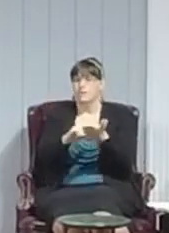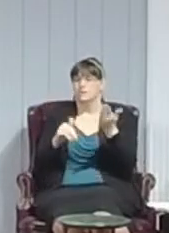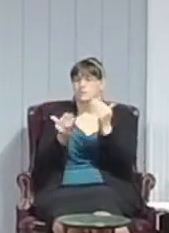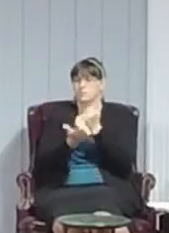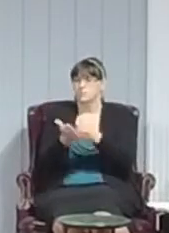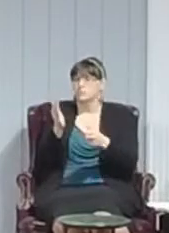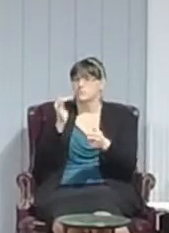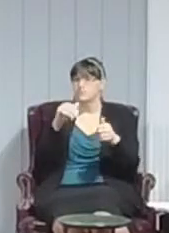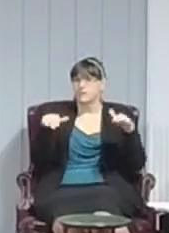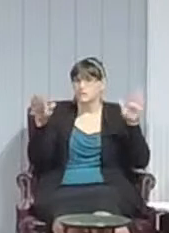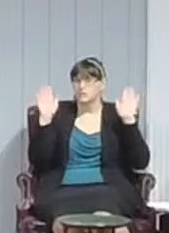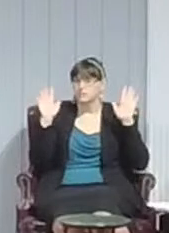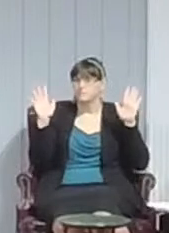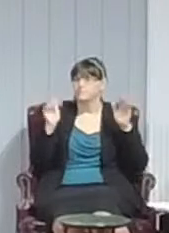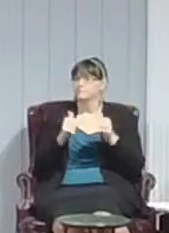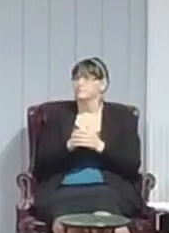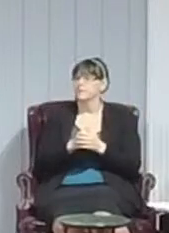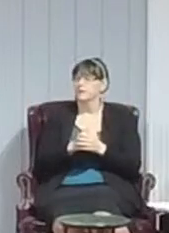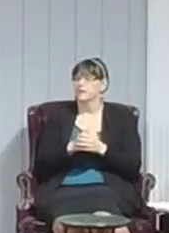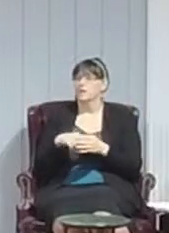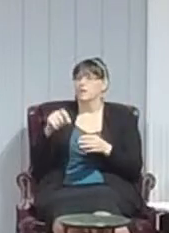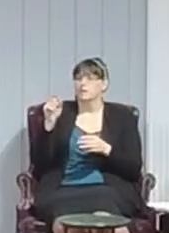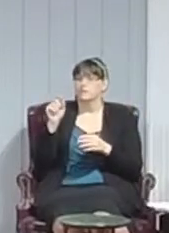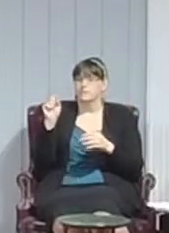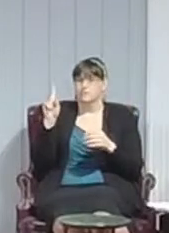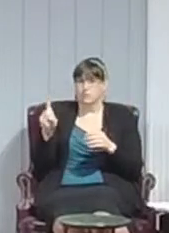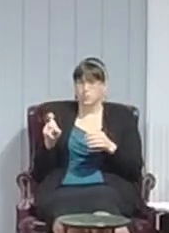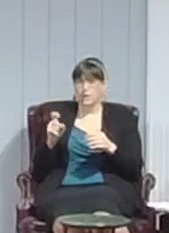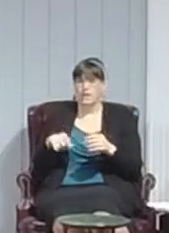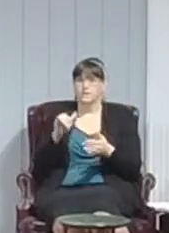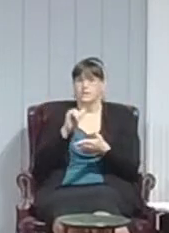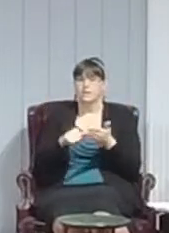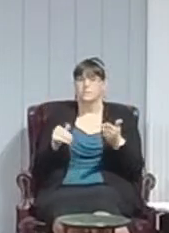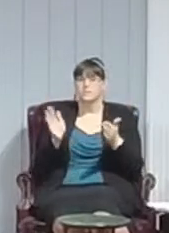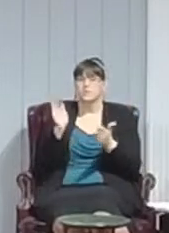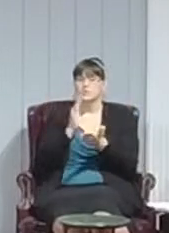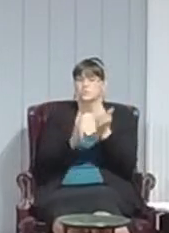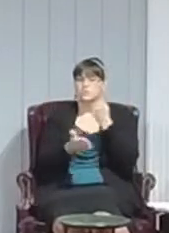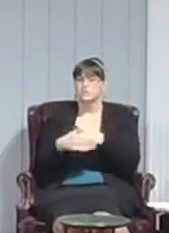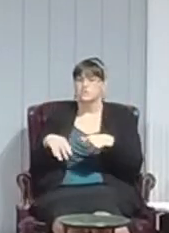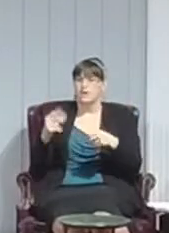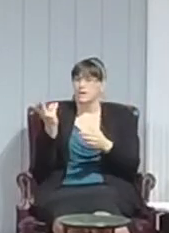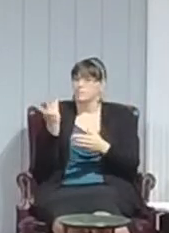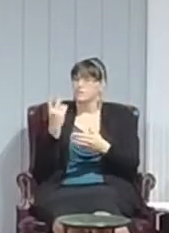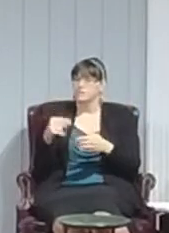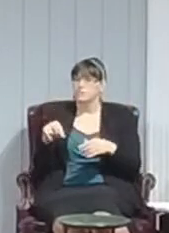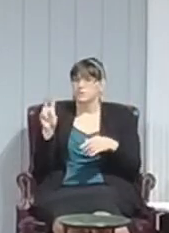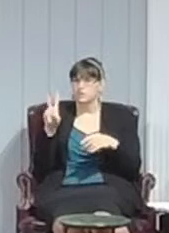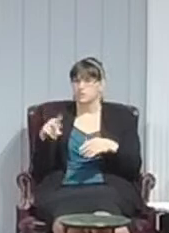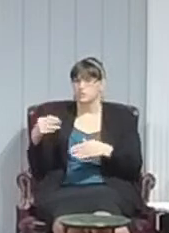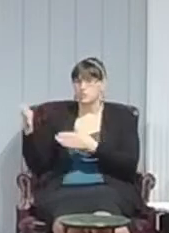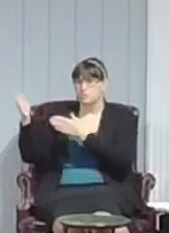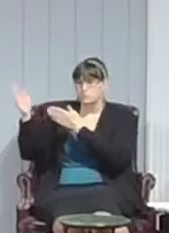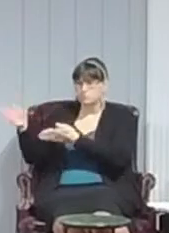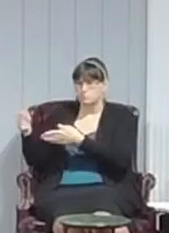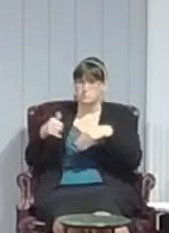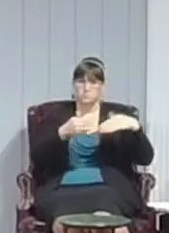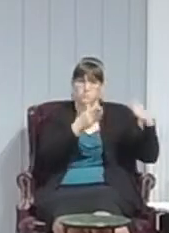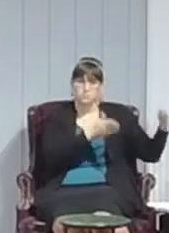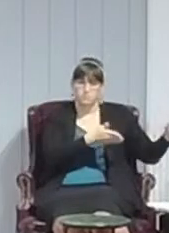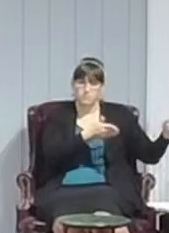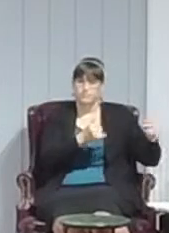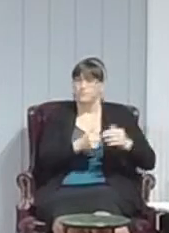was crucified between two. It required, all of these things are required in the scriptures. What if